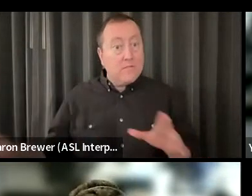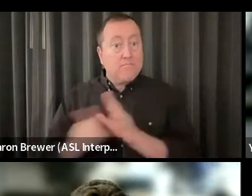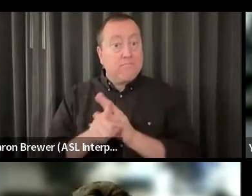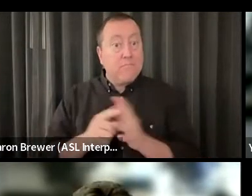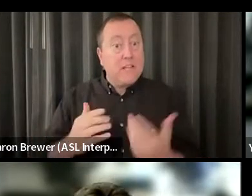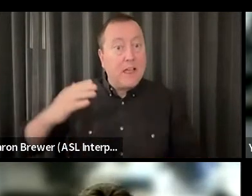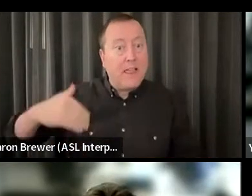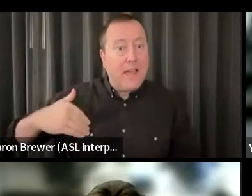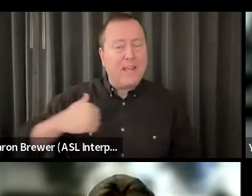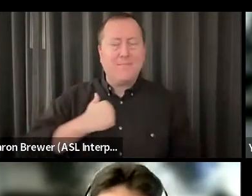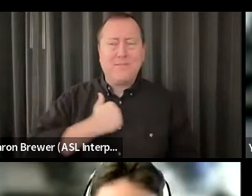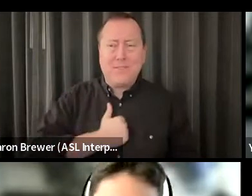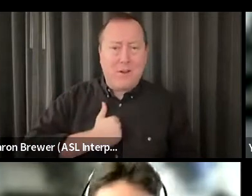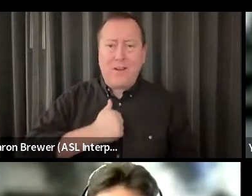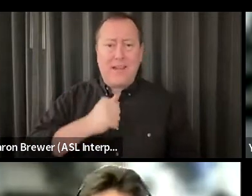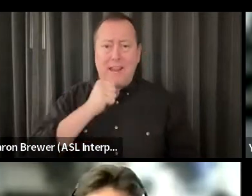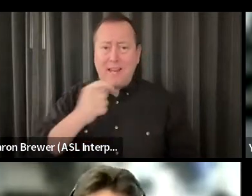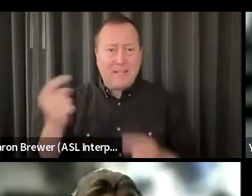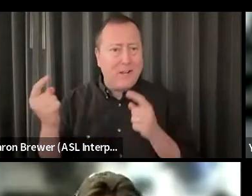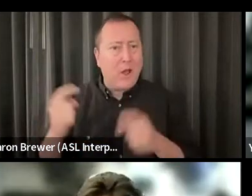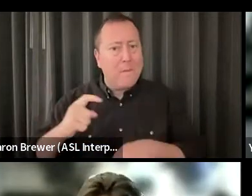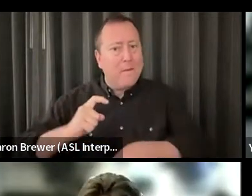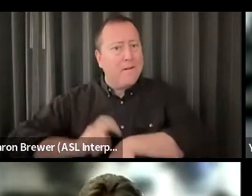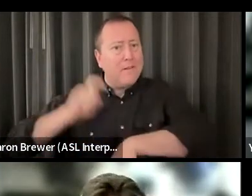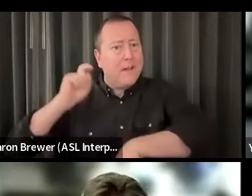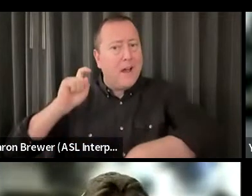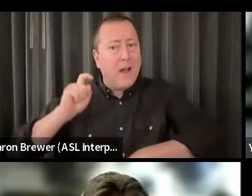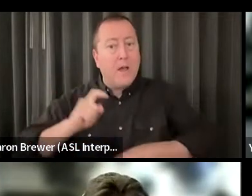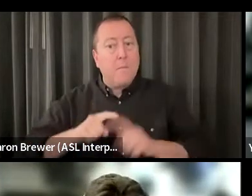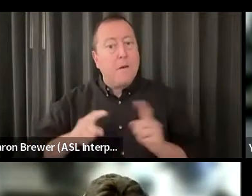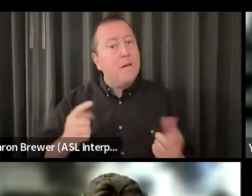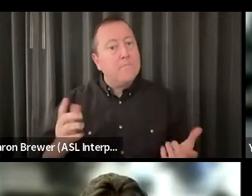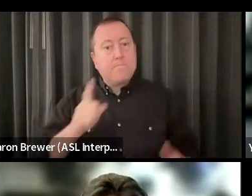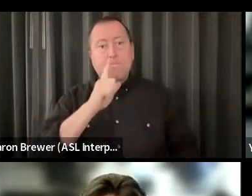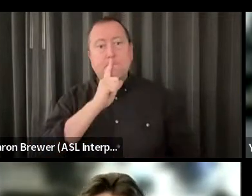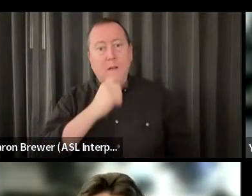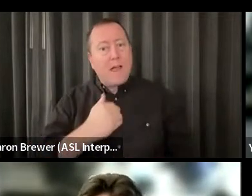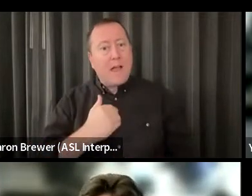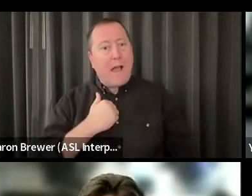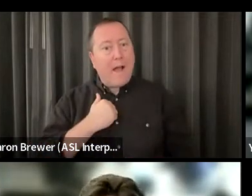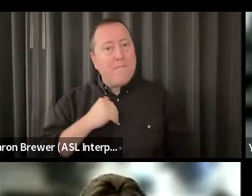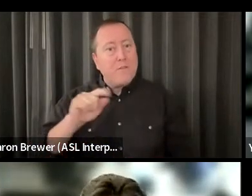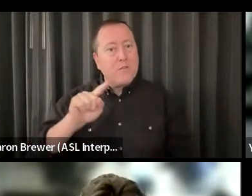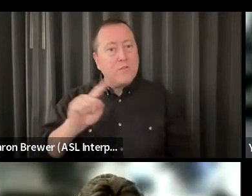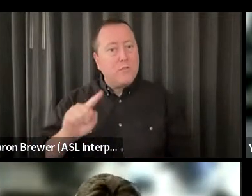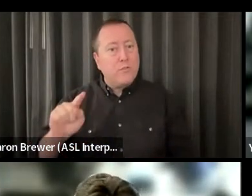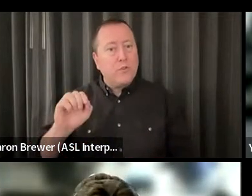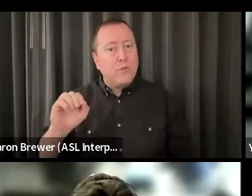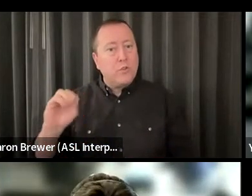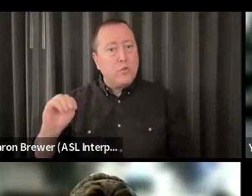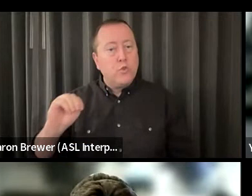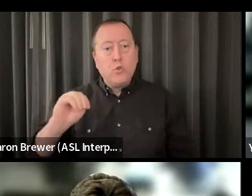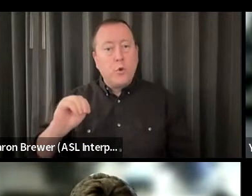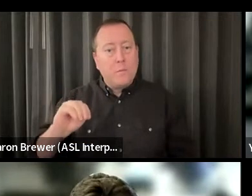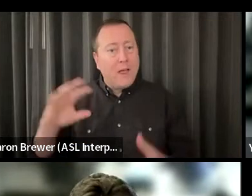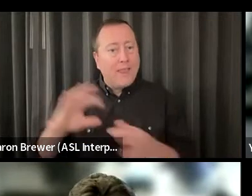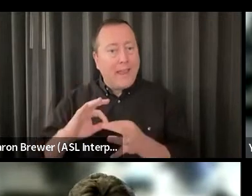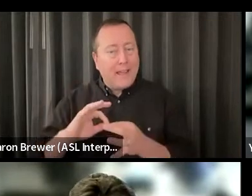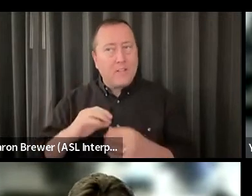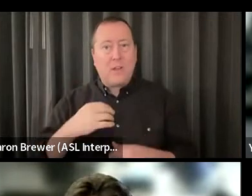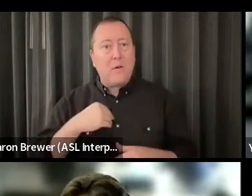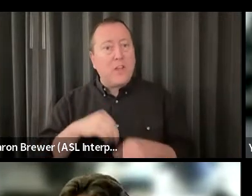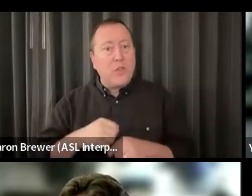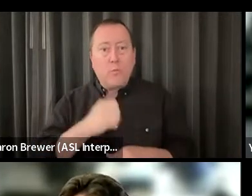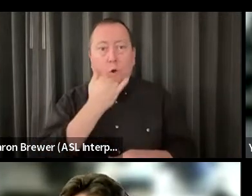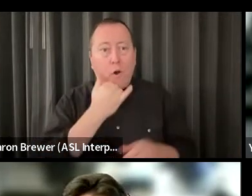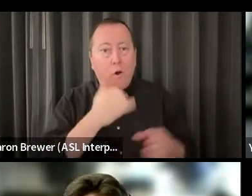not being here on time. Unfortunately, I didn't have a Zoom link for this meeting, so I was sitting in Google Meets instead.